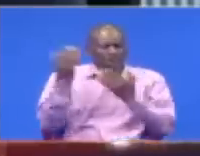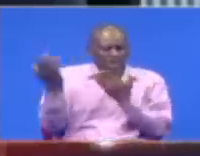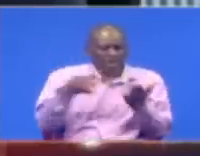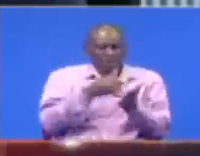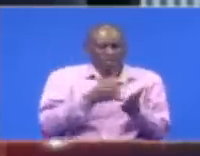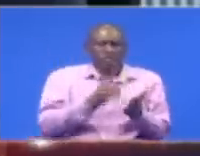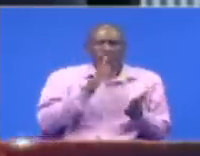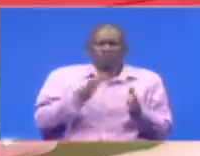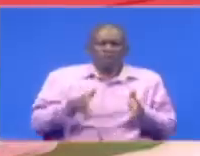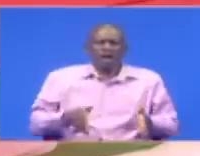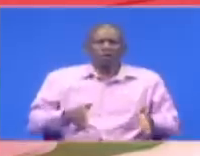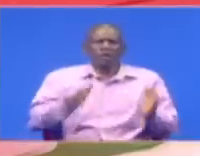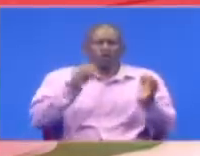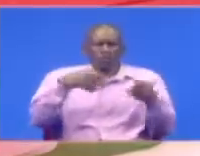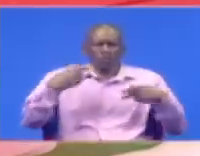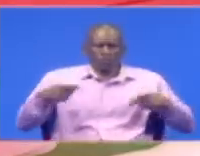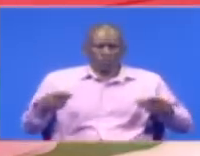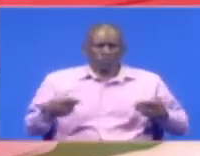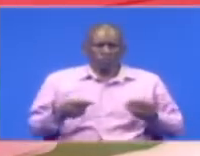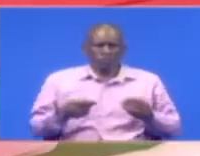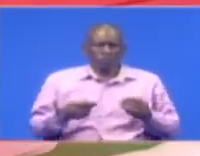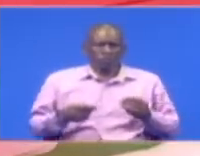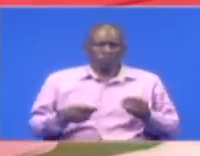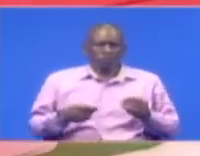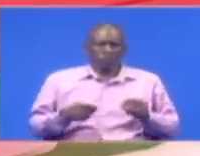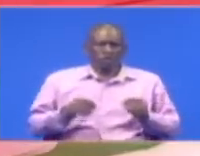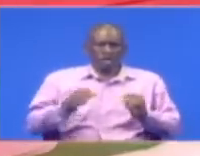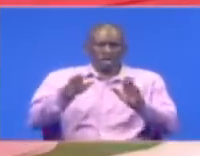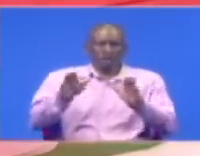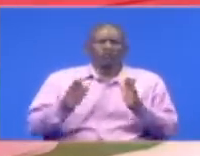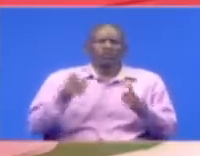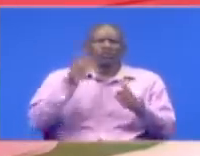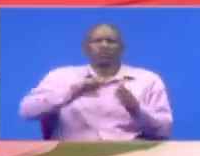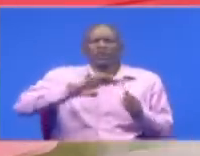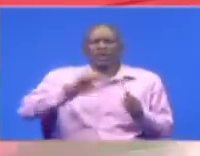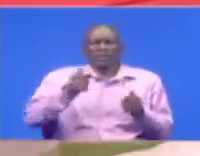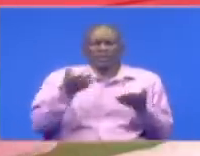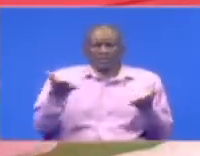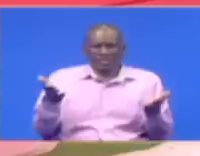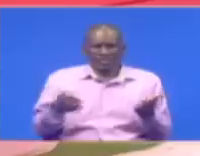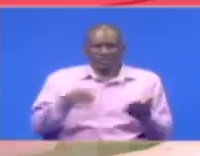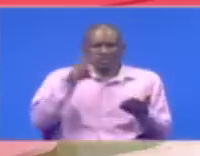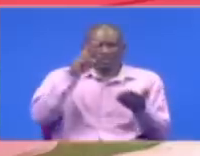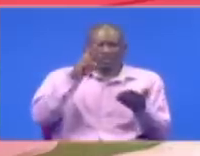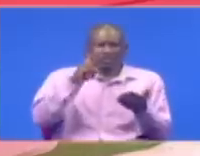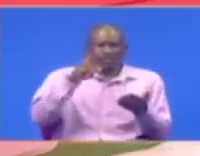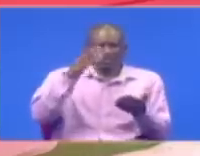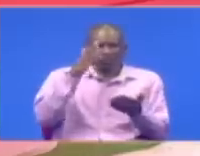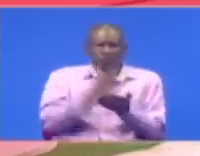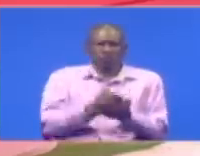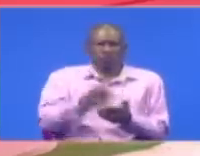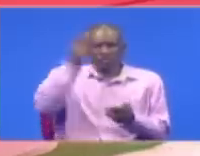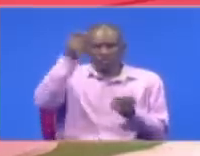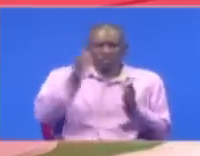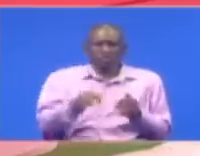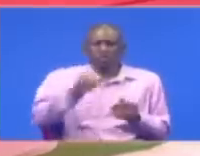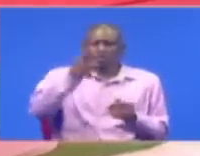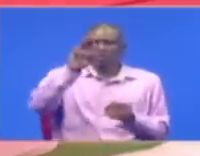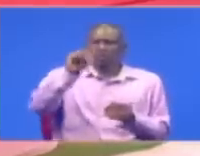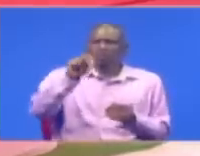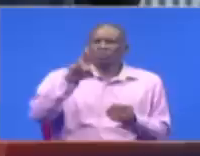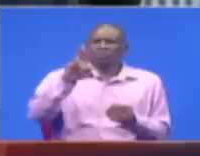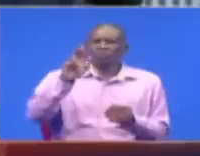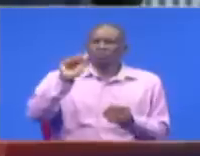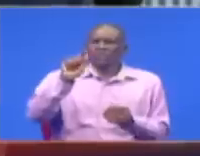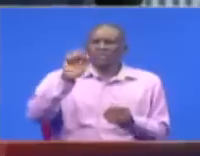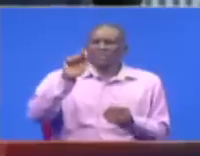be a way of people running away from what are otherwise valid sentences. Muruateto Senior